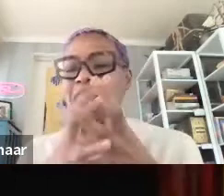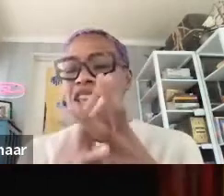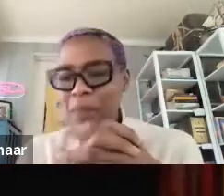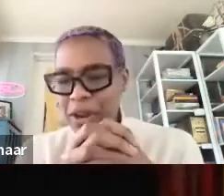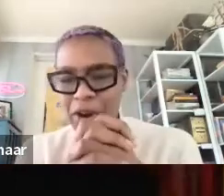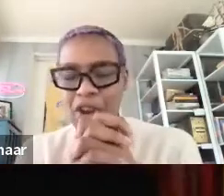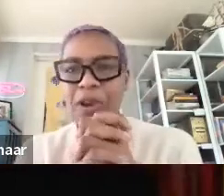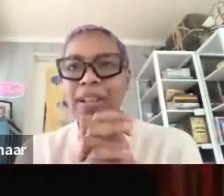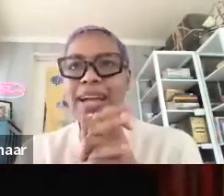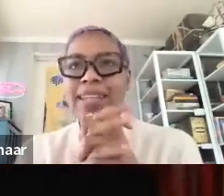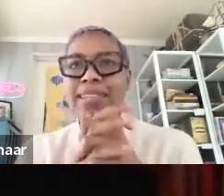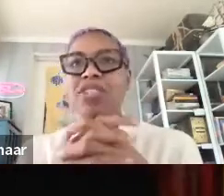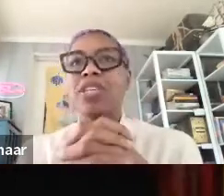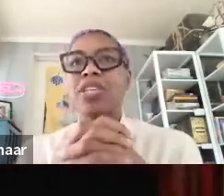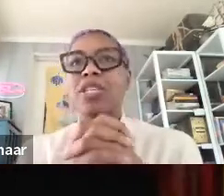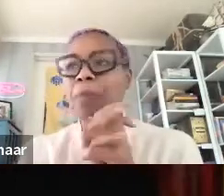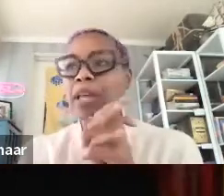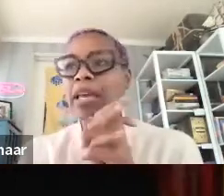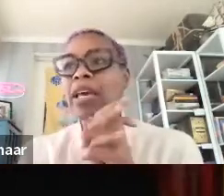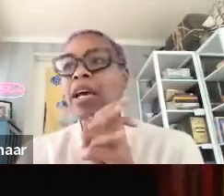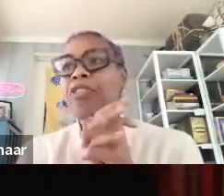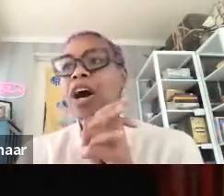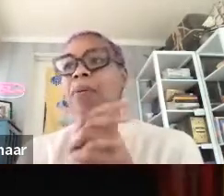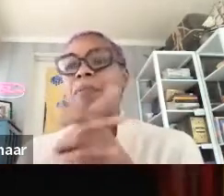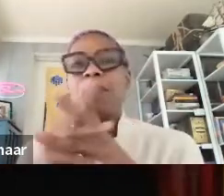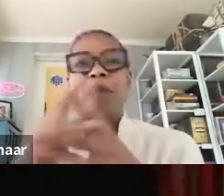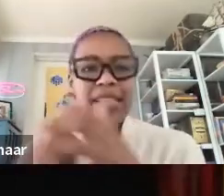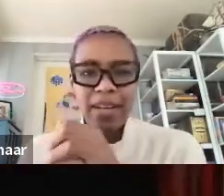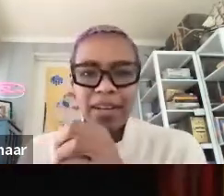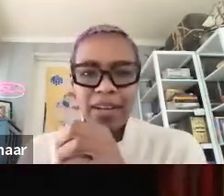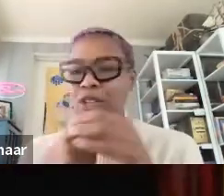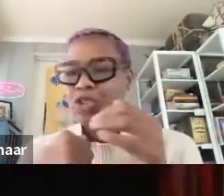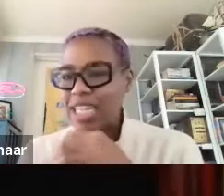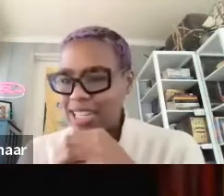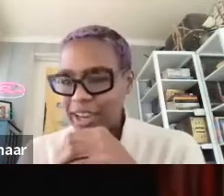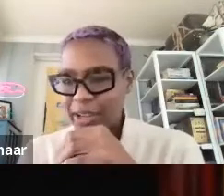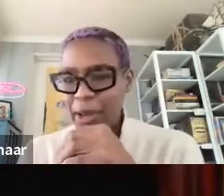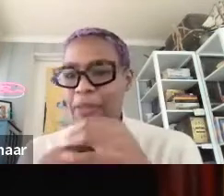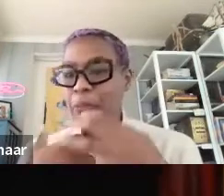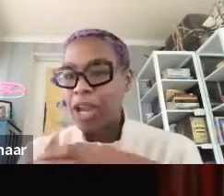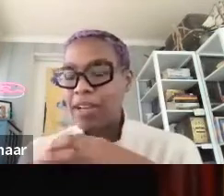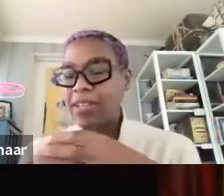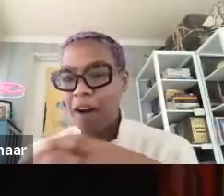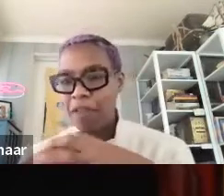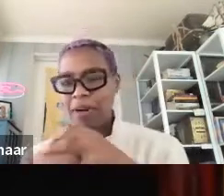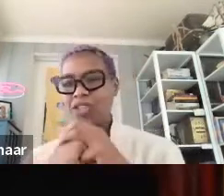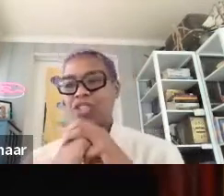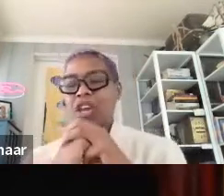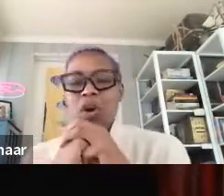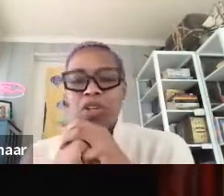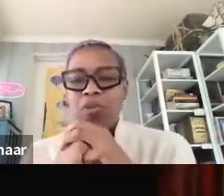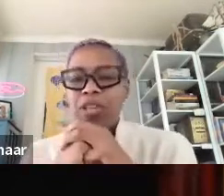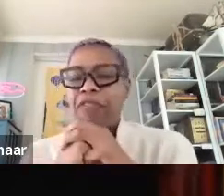But the minute you meet her, you realize that she's probably the most skilled, most strategic, and bravest of the